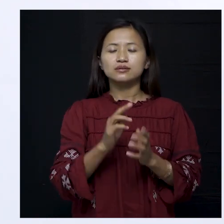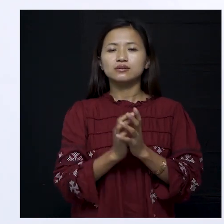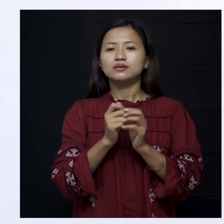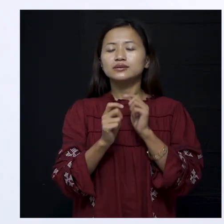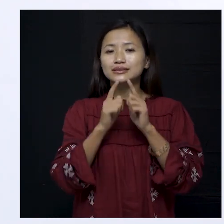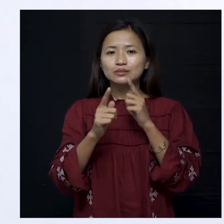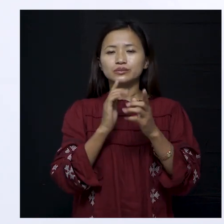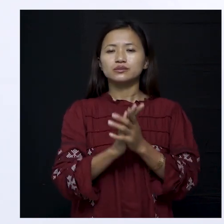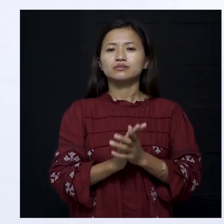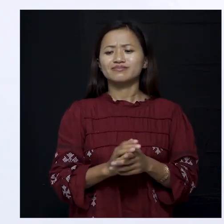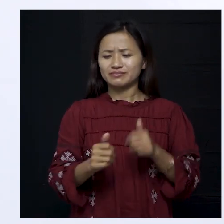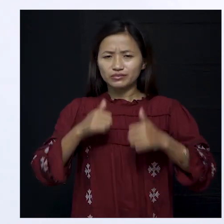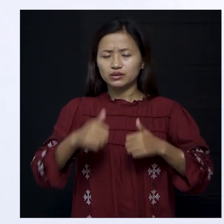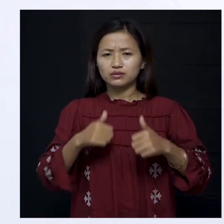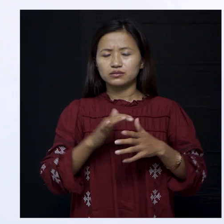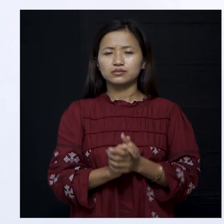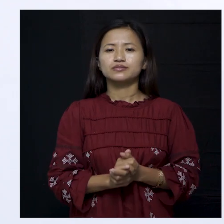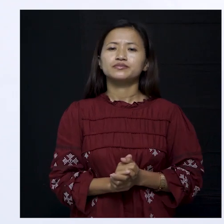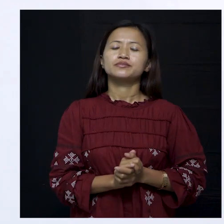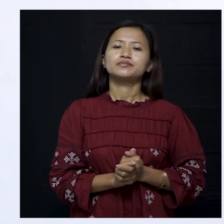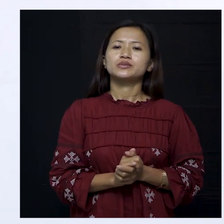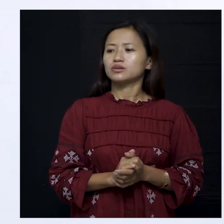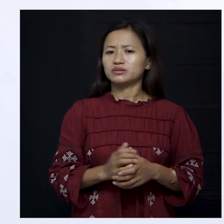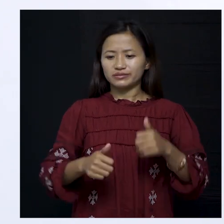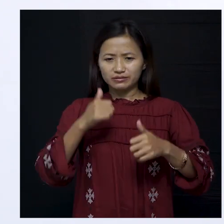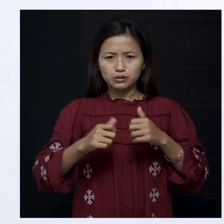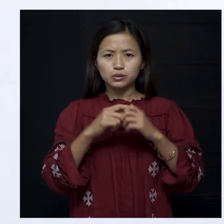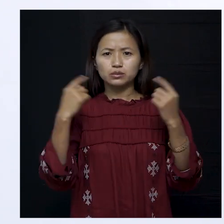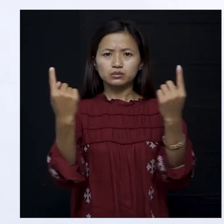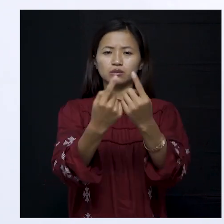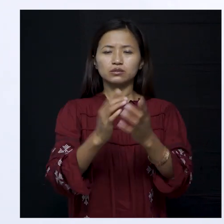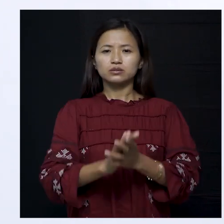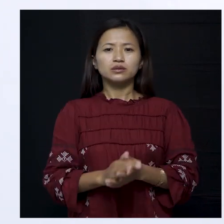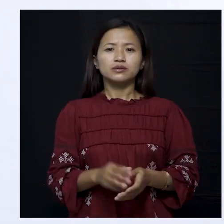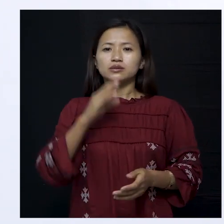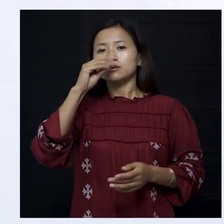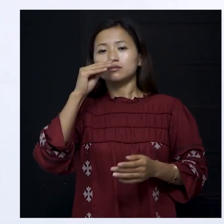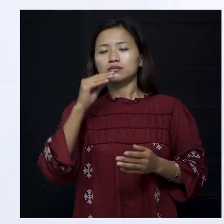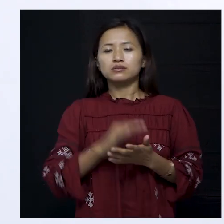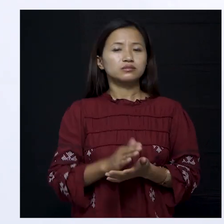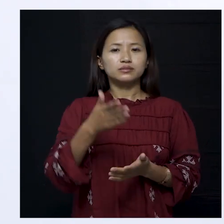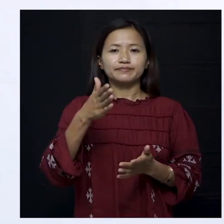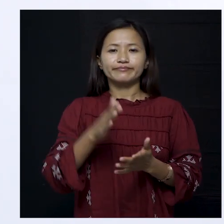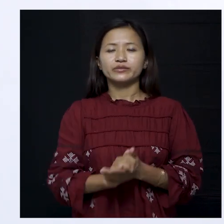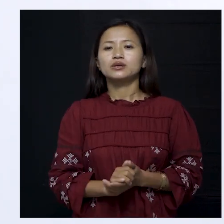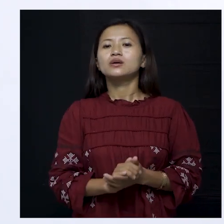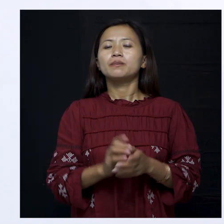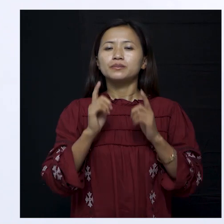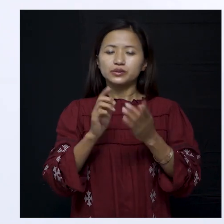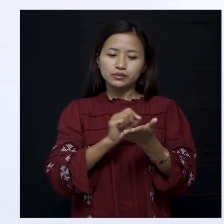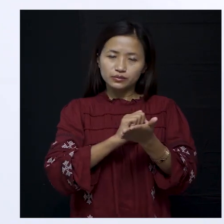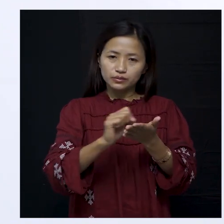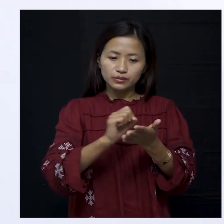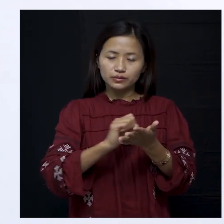know that in exams we cannot just give a speech in an examination hall. So what we have to do is you have to write down your speech